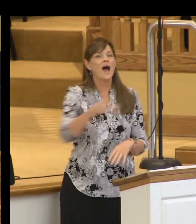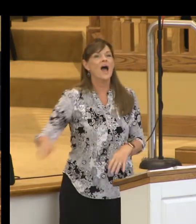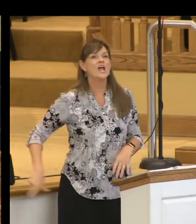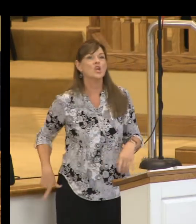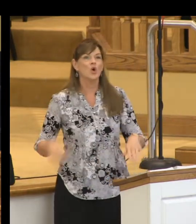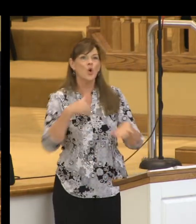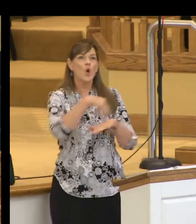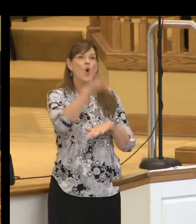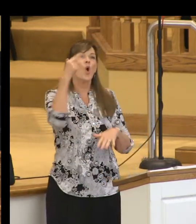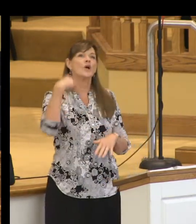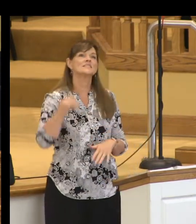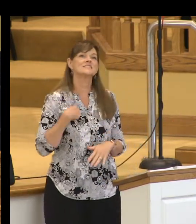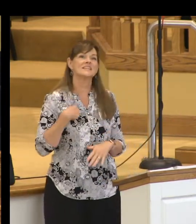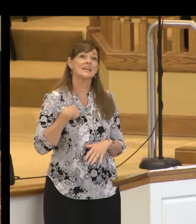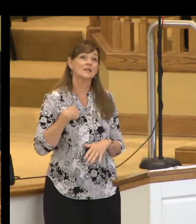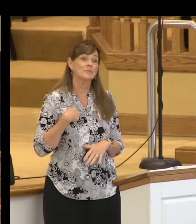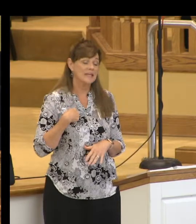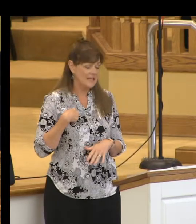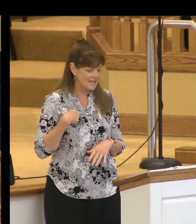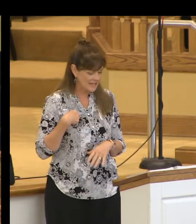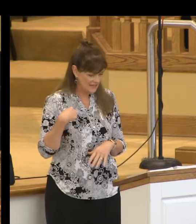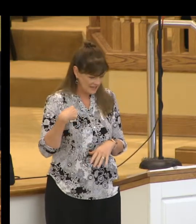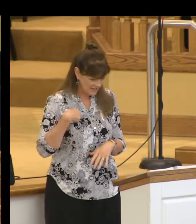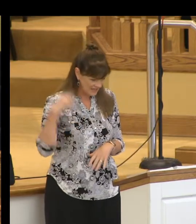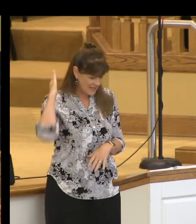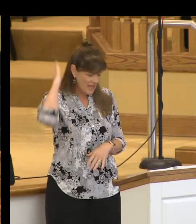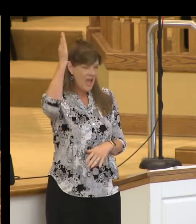am I, Lord, send me.